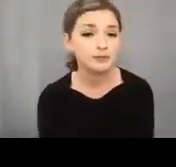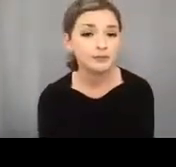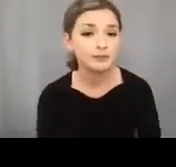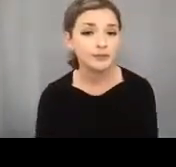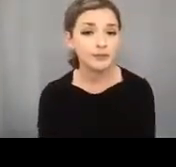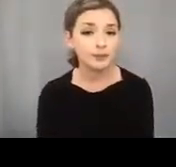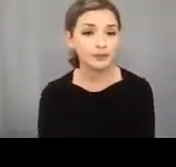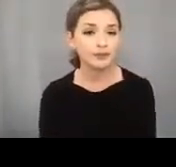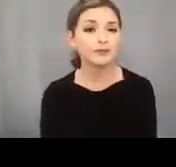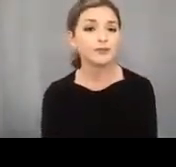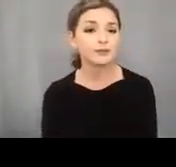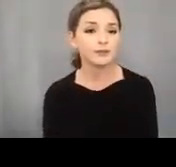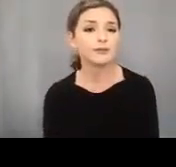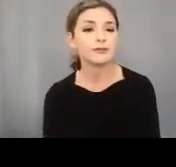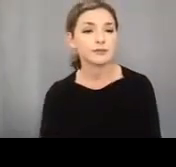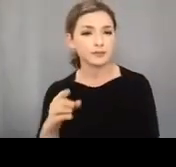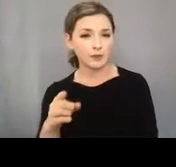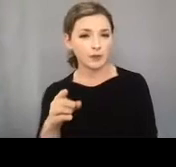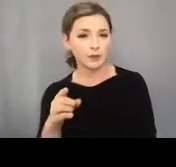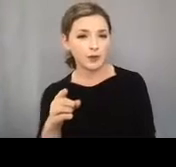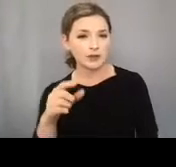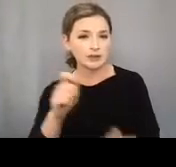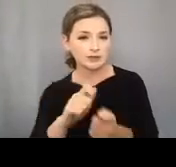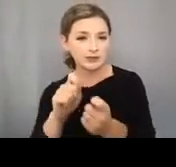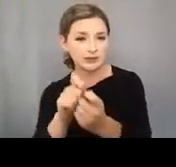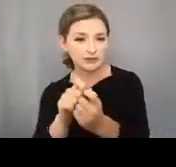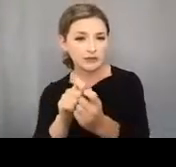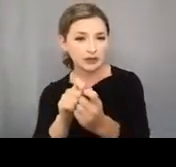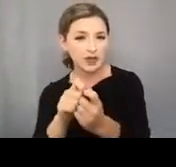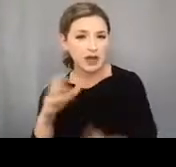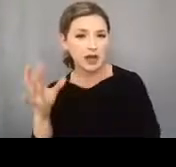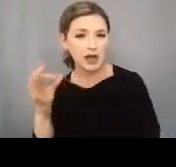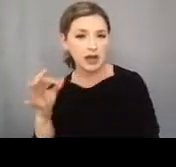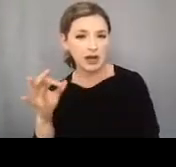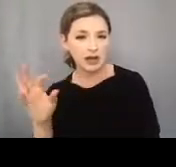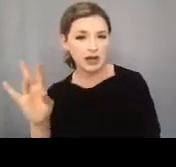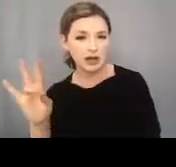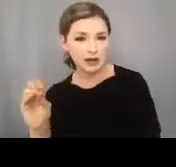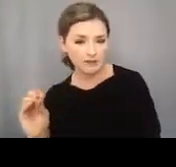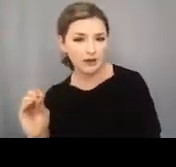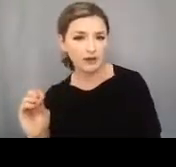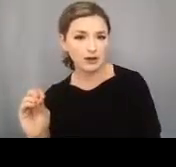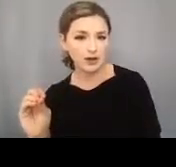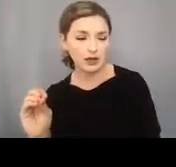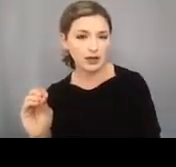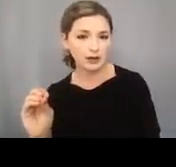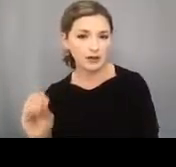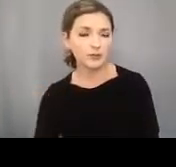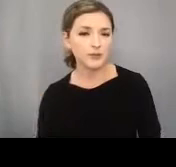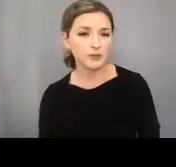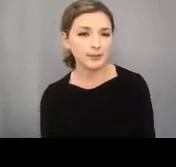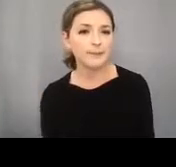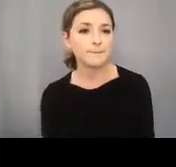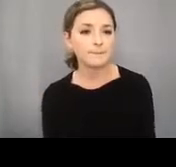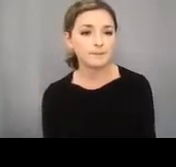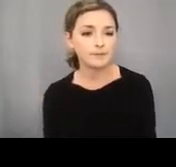1970. So that's when this started in Right 1970. back there, guys. Okay. This was the first day that I